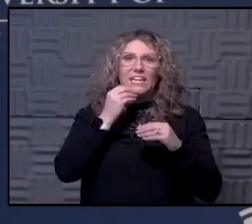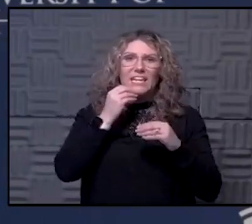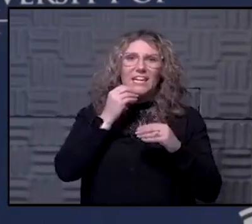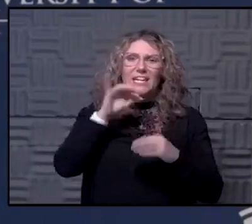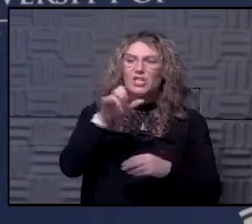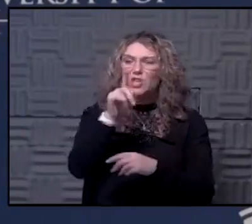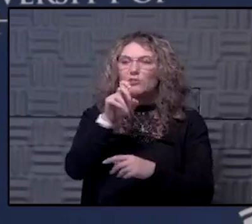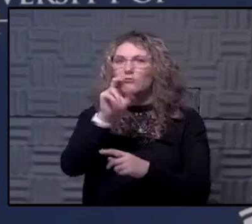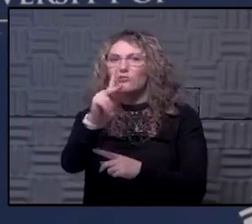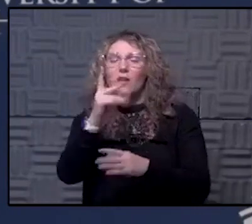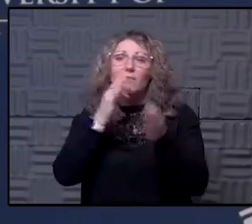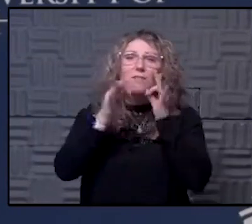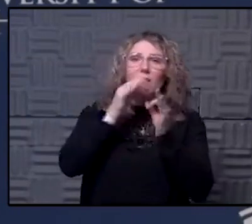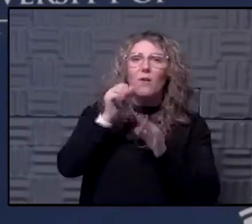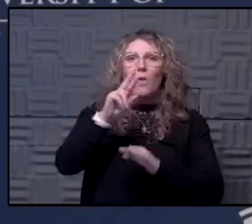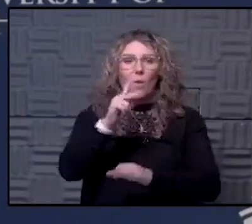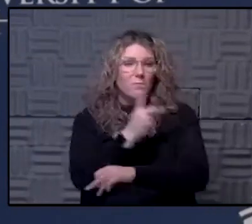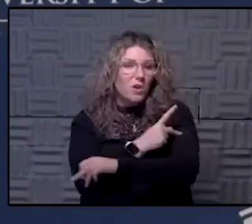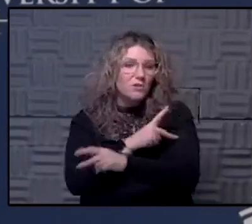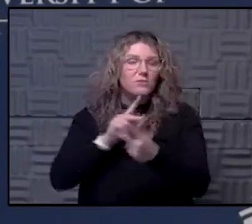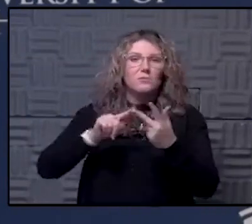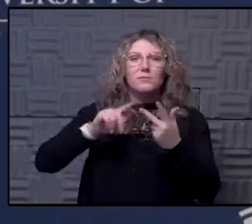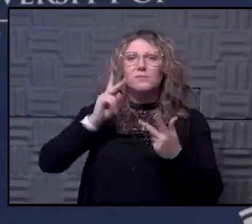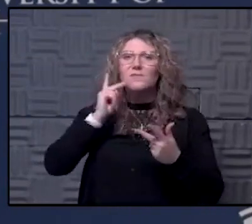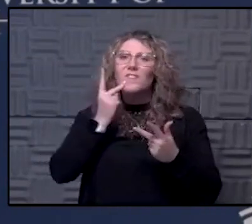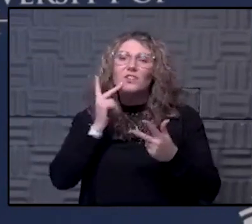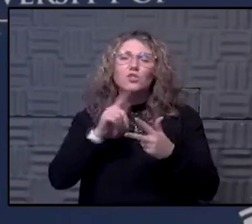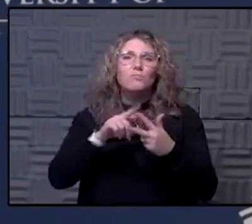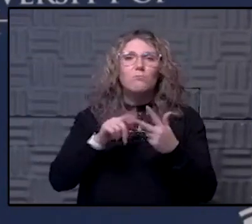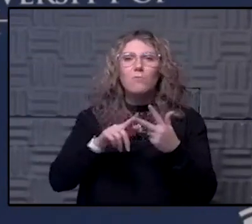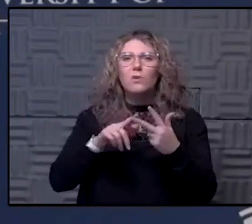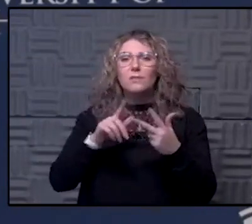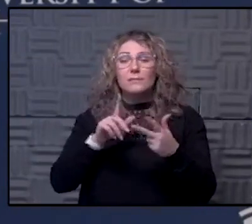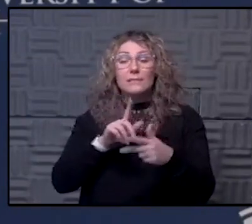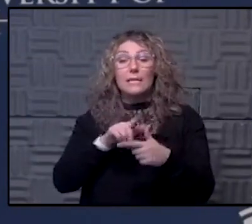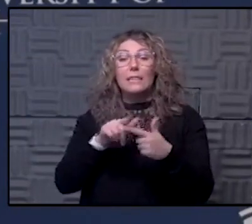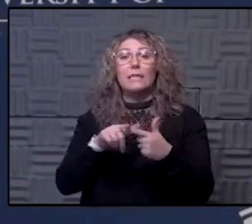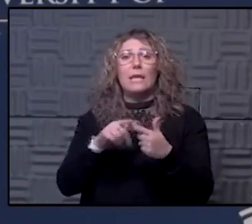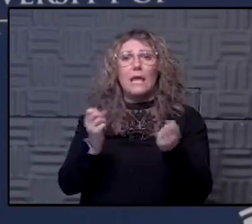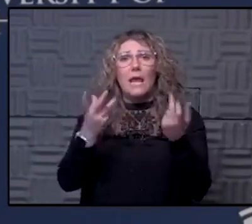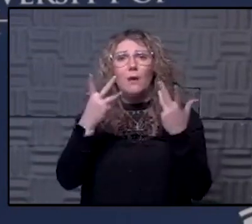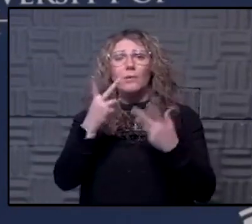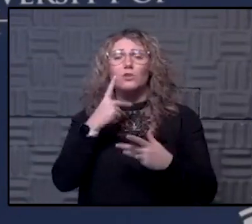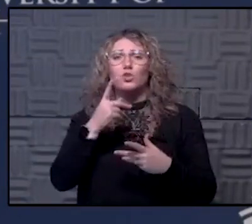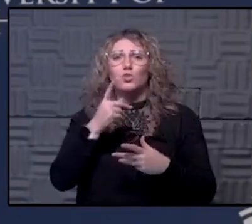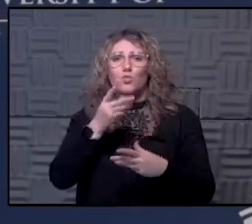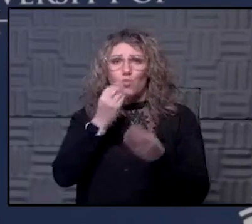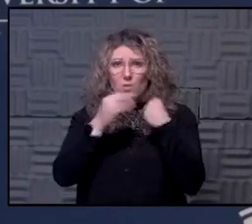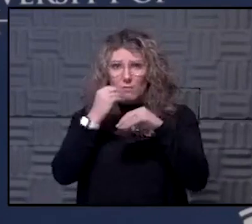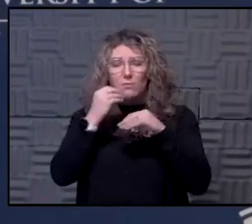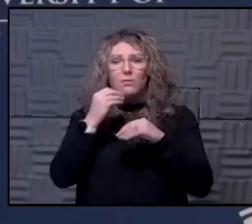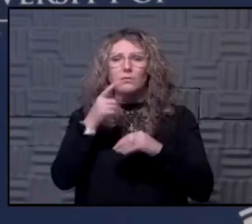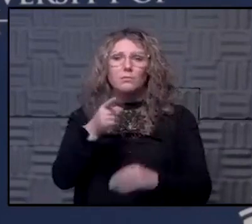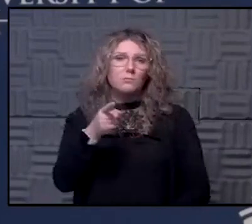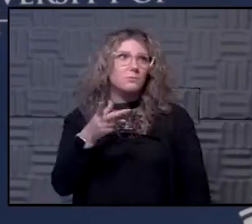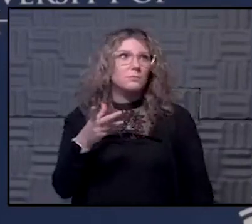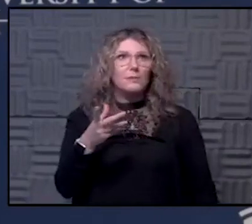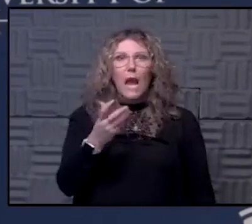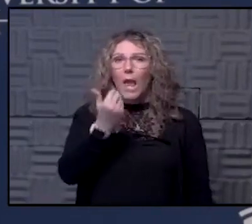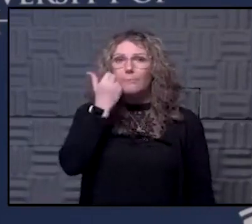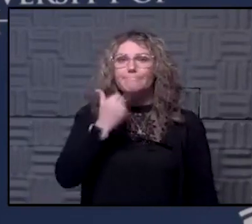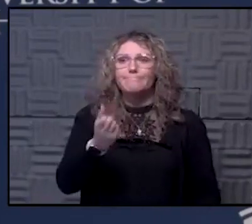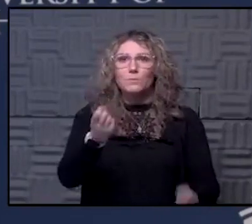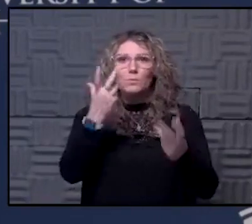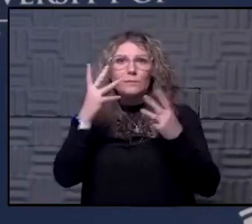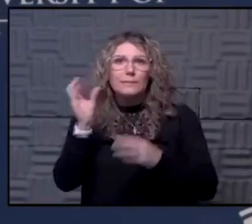getting our calories? Are we having proteins and vegetables and things like that? Then you want to look at how much you're taking in. So, are you eating too